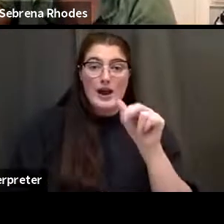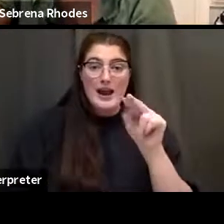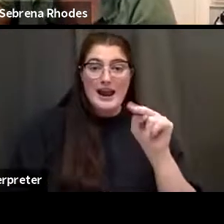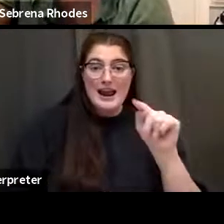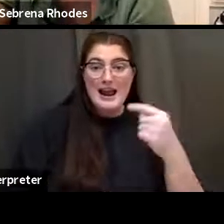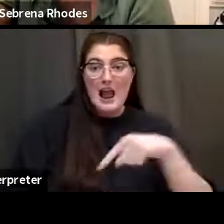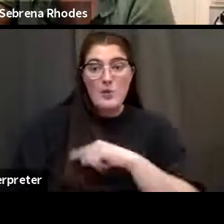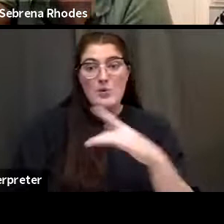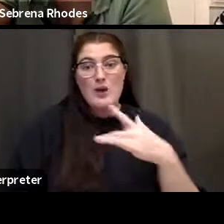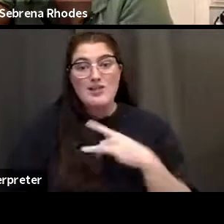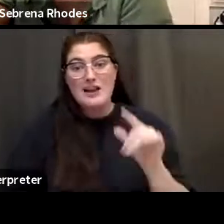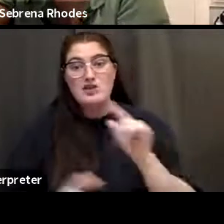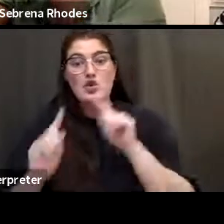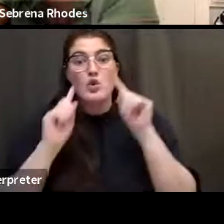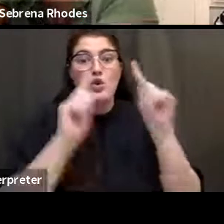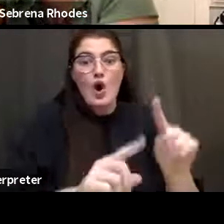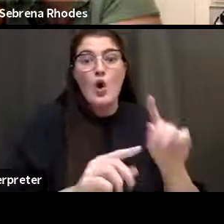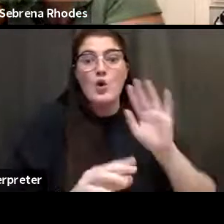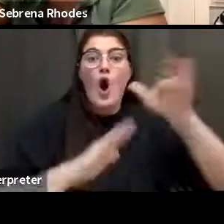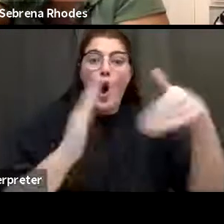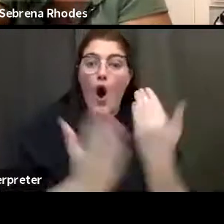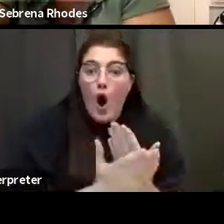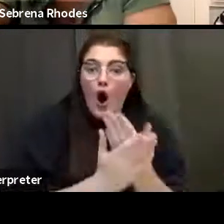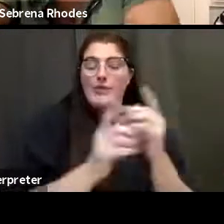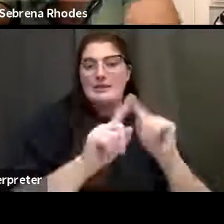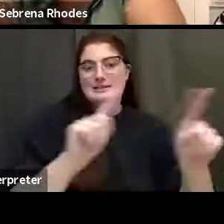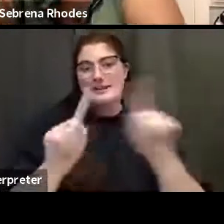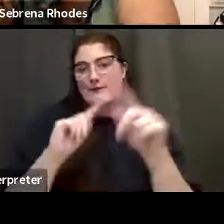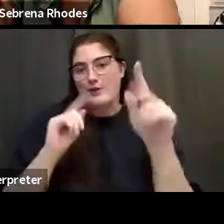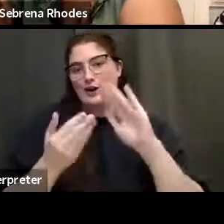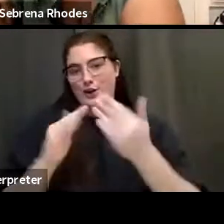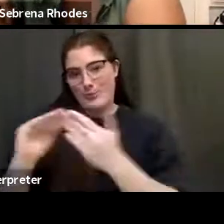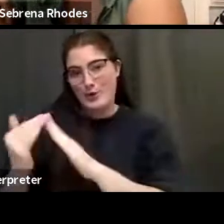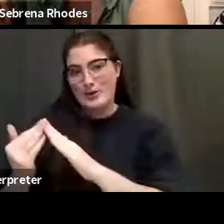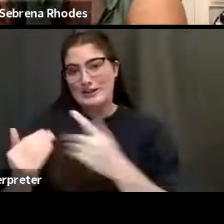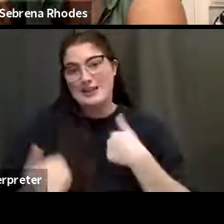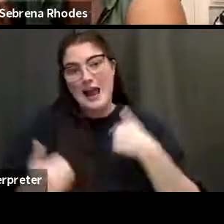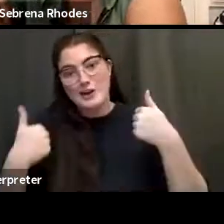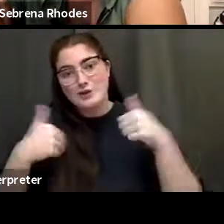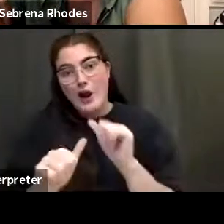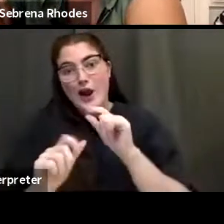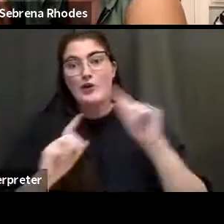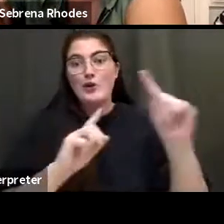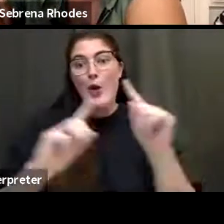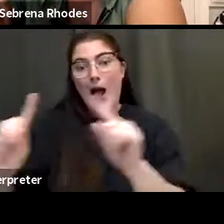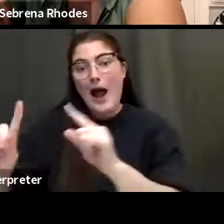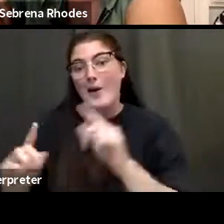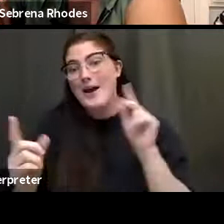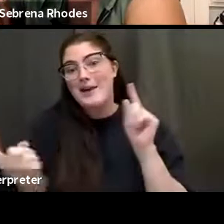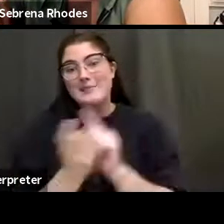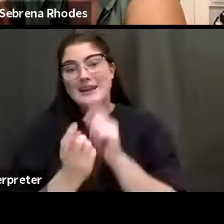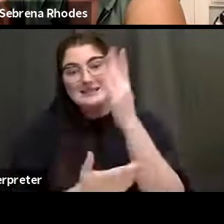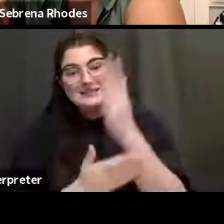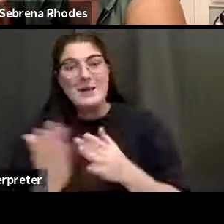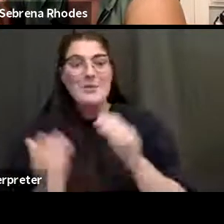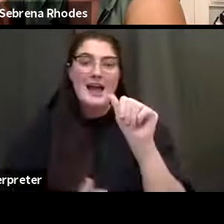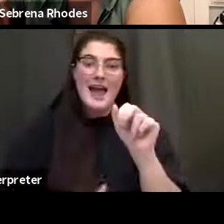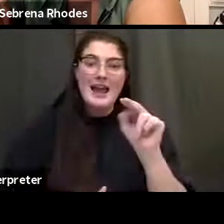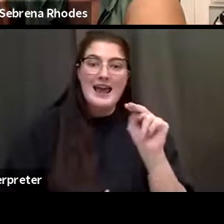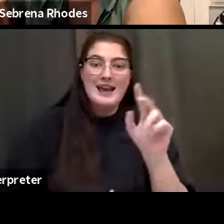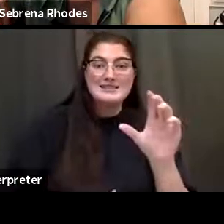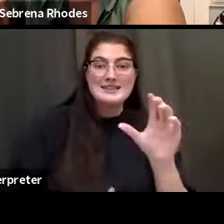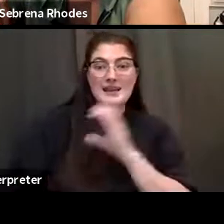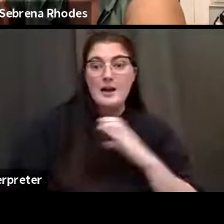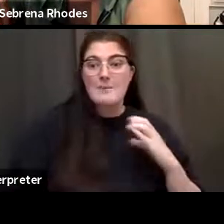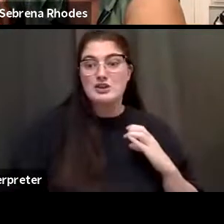to all the different communities. I tried to go out and meet some of the ANC commissioners. I did